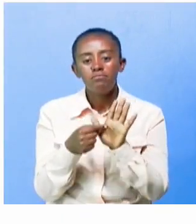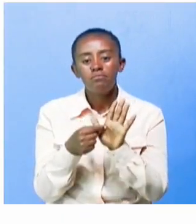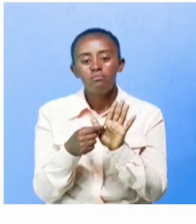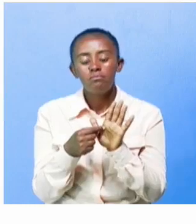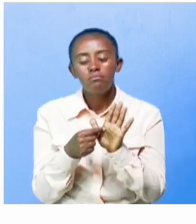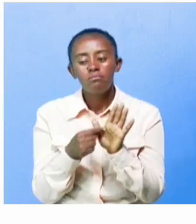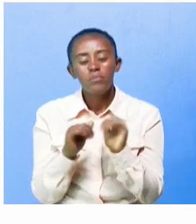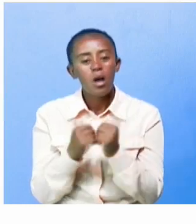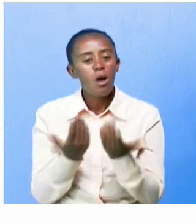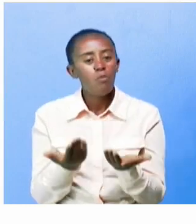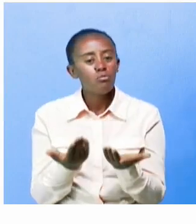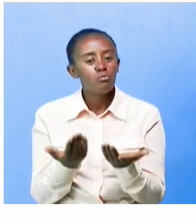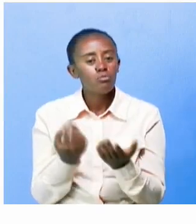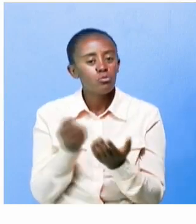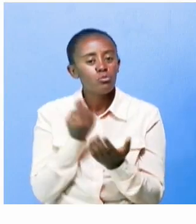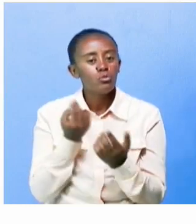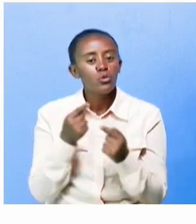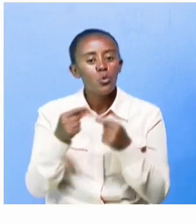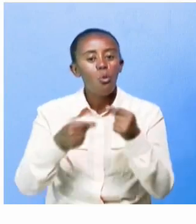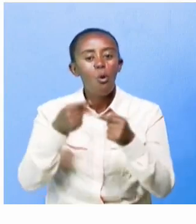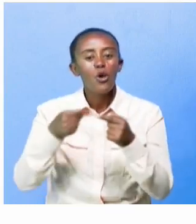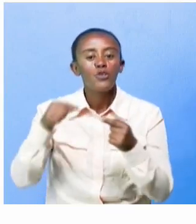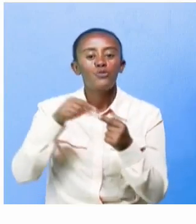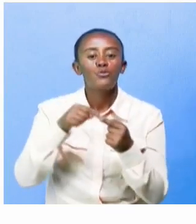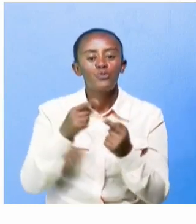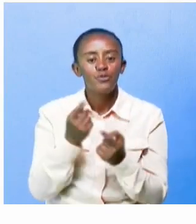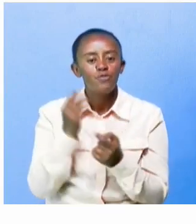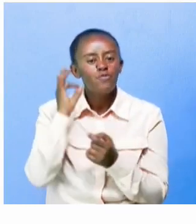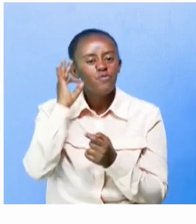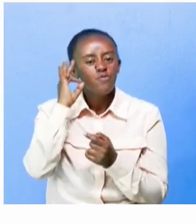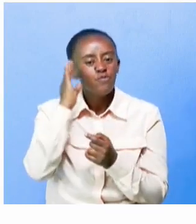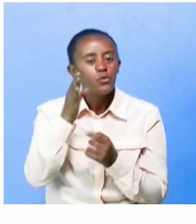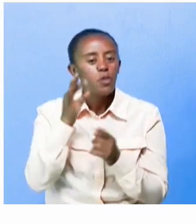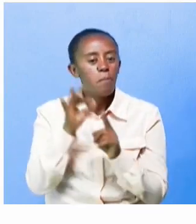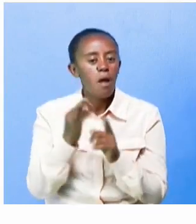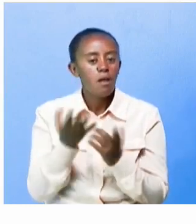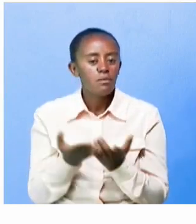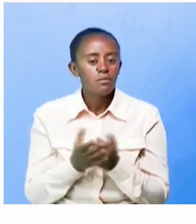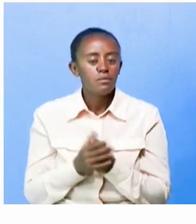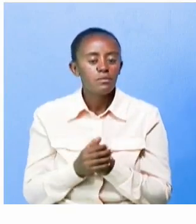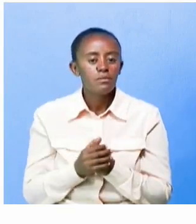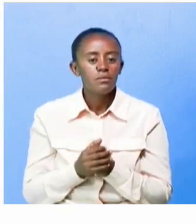could use going to in future plans.